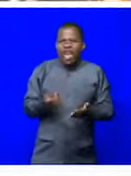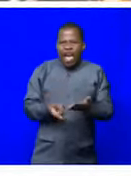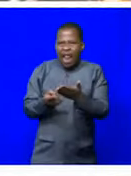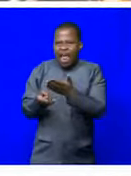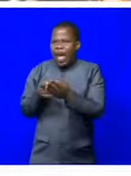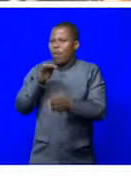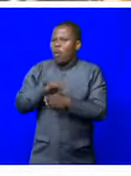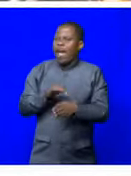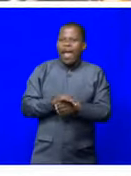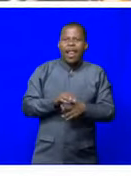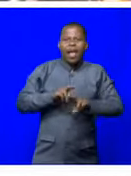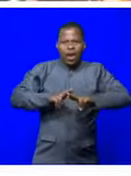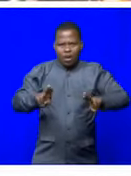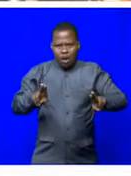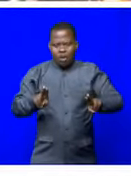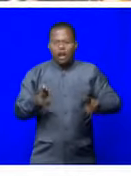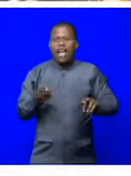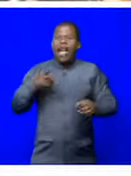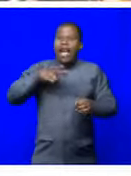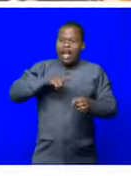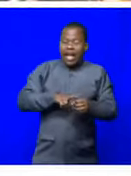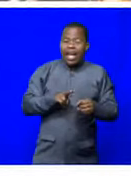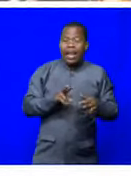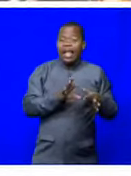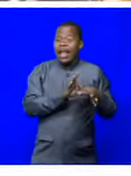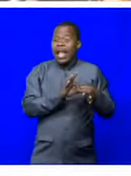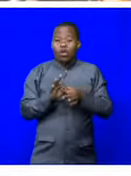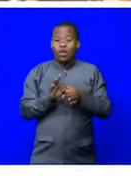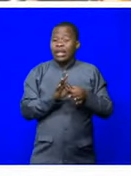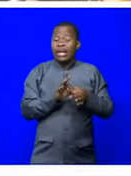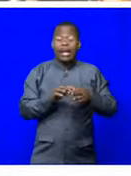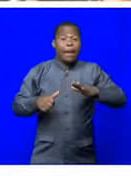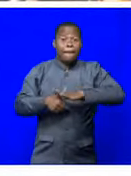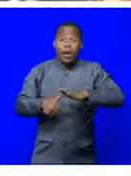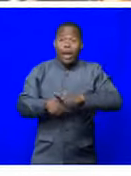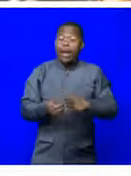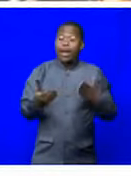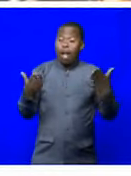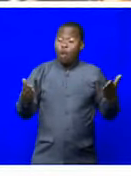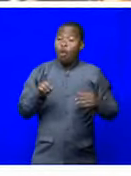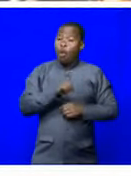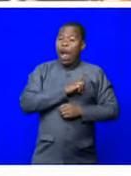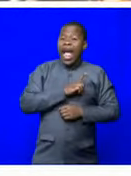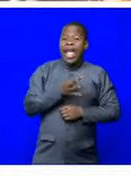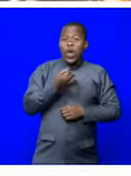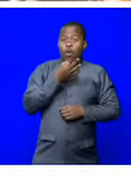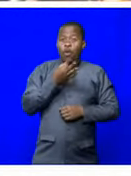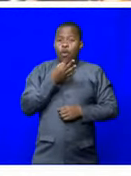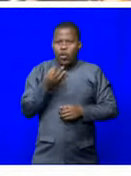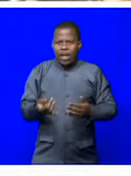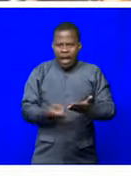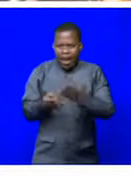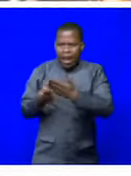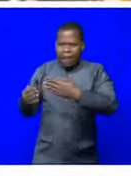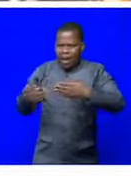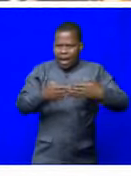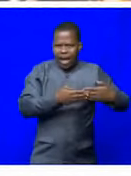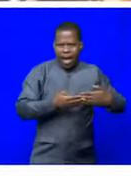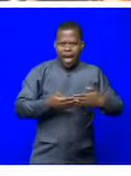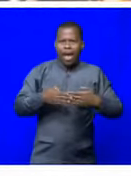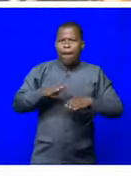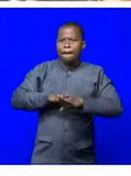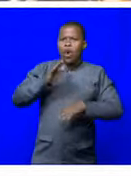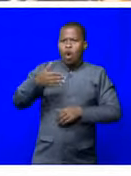lusito kubani labasha ngalokwanele kanzi ngiyona elikusasa lelive. Lamalunga athi